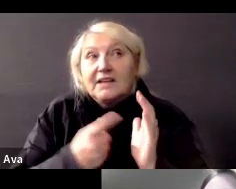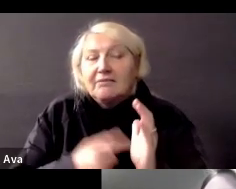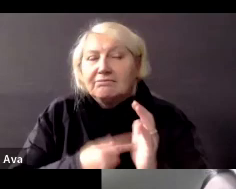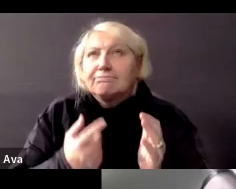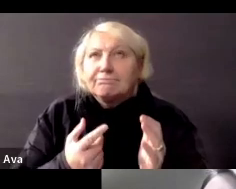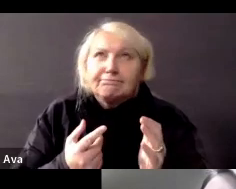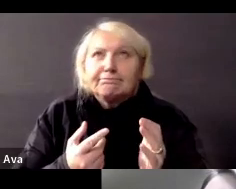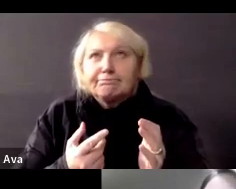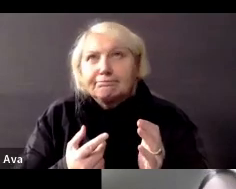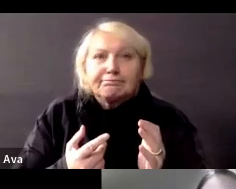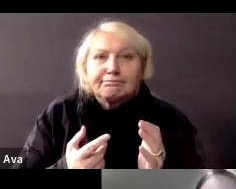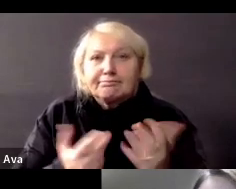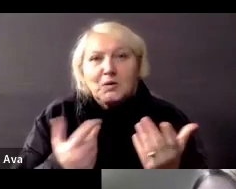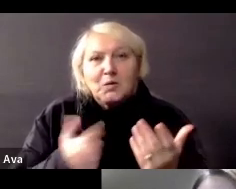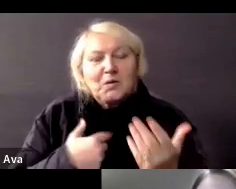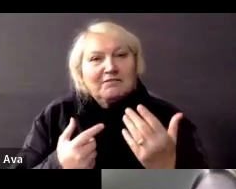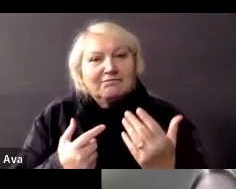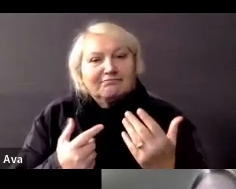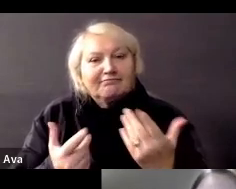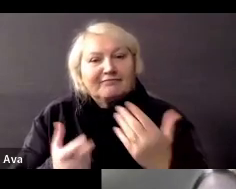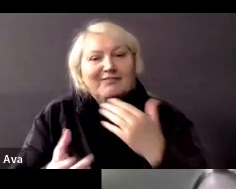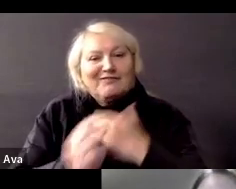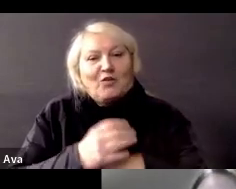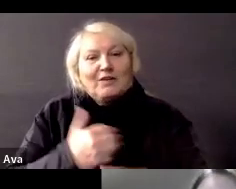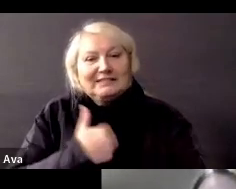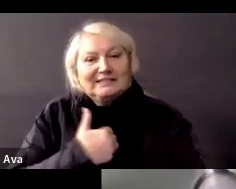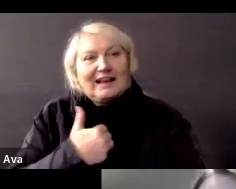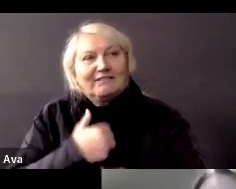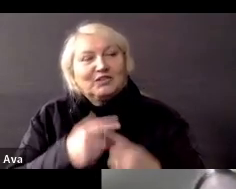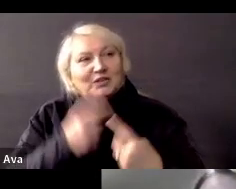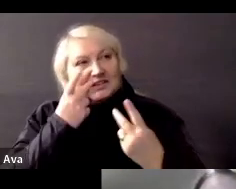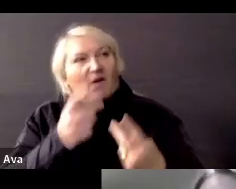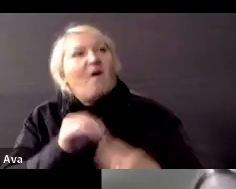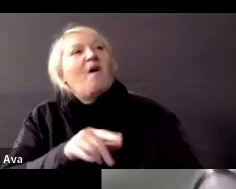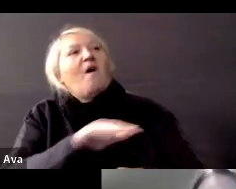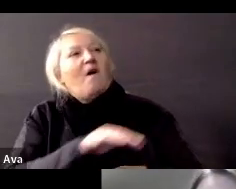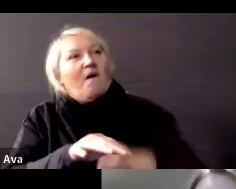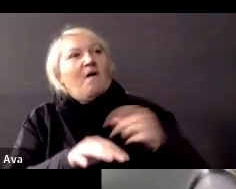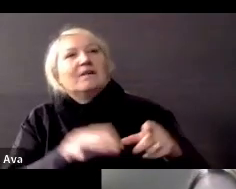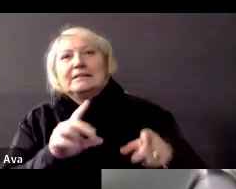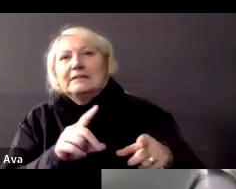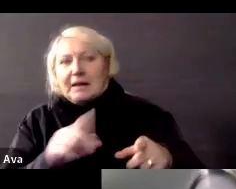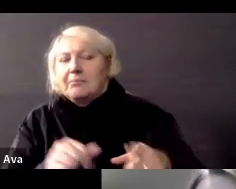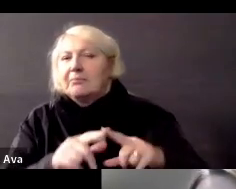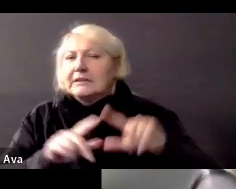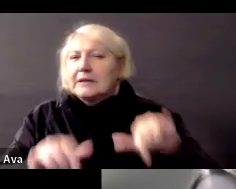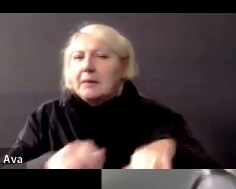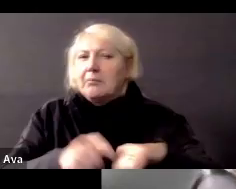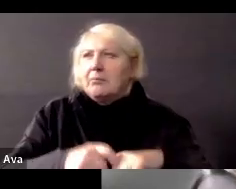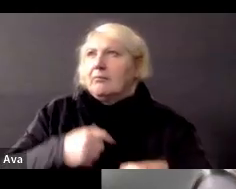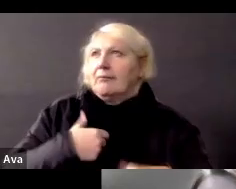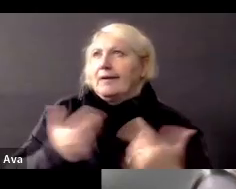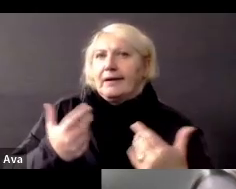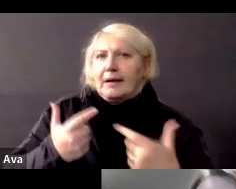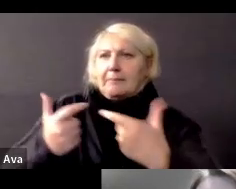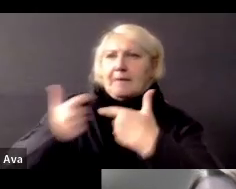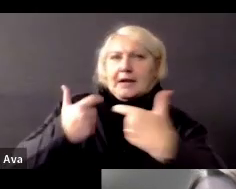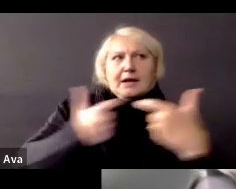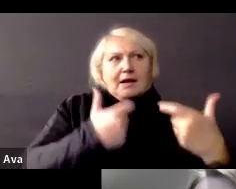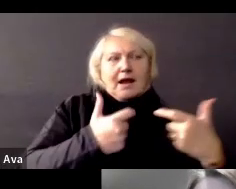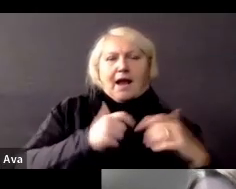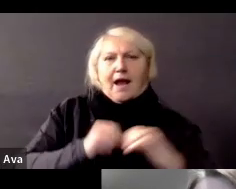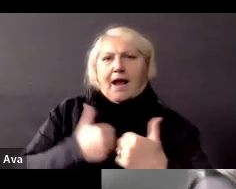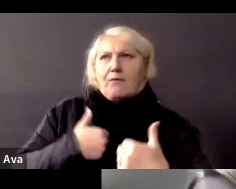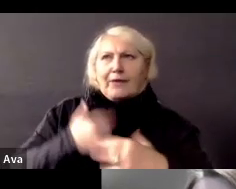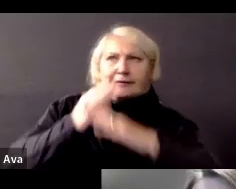ourselves and our identity as a person with a disability as we confront barriers and